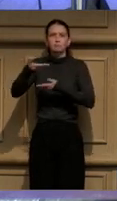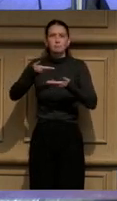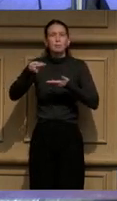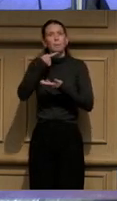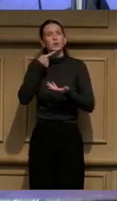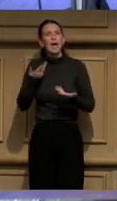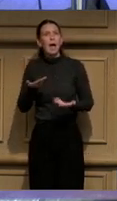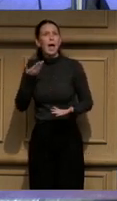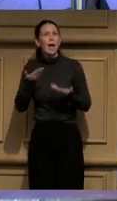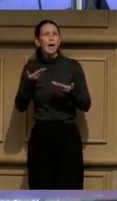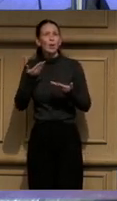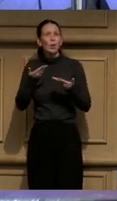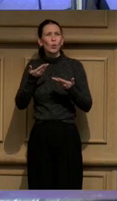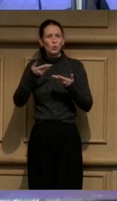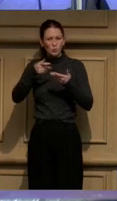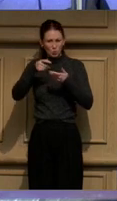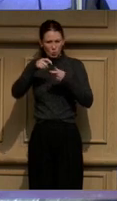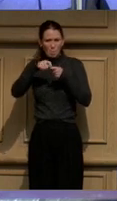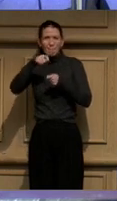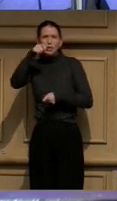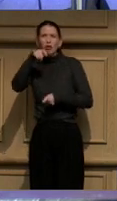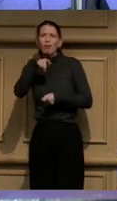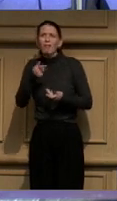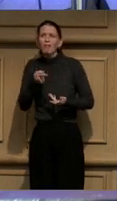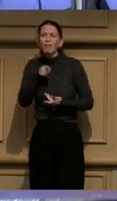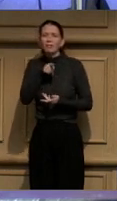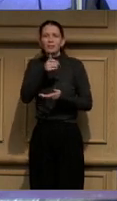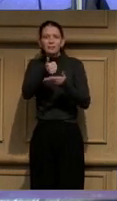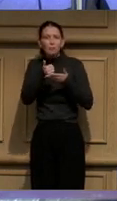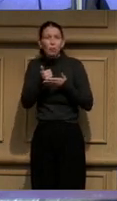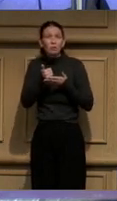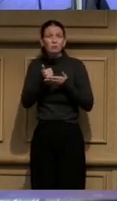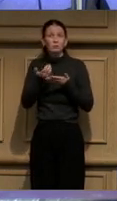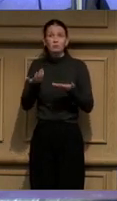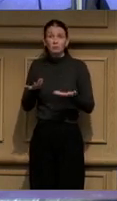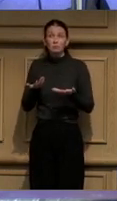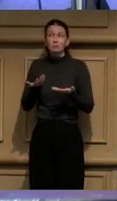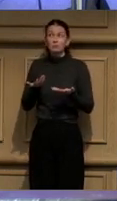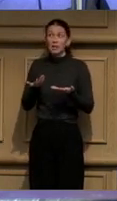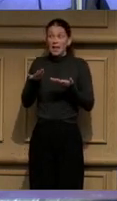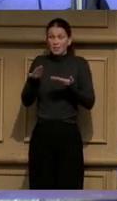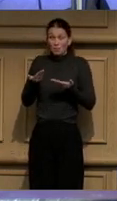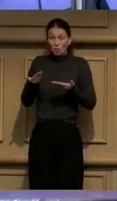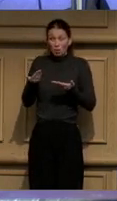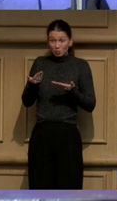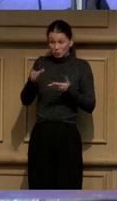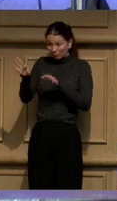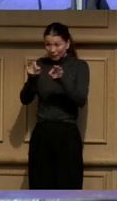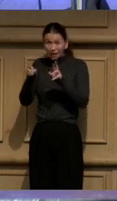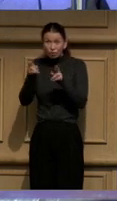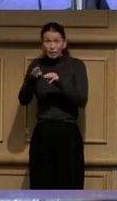how you calibrate that support, you know? Are we identifying the people who actually need it right now? Or is mm-hmm. it